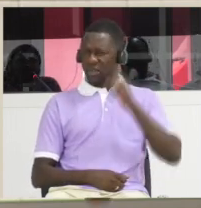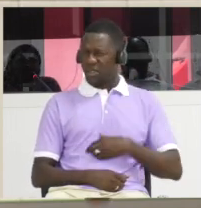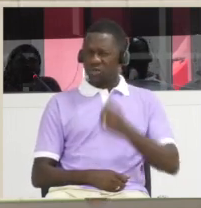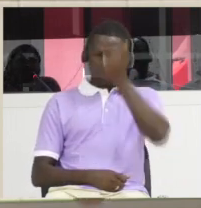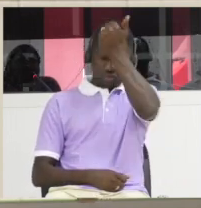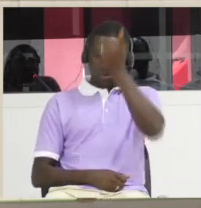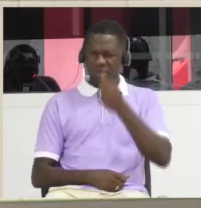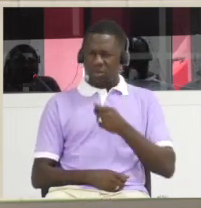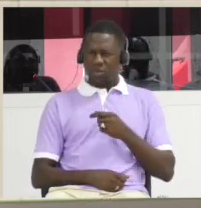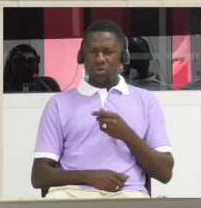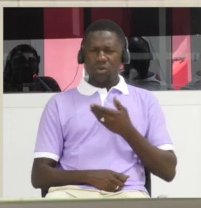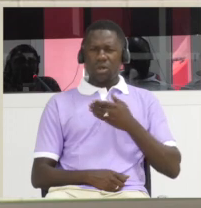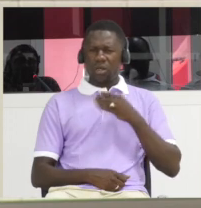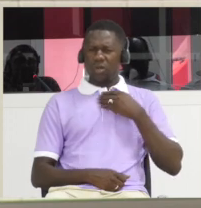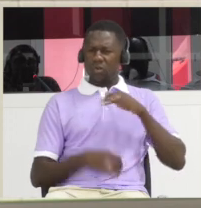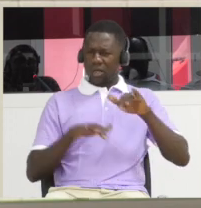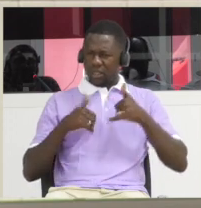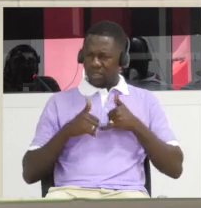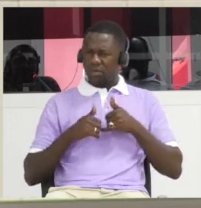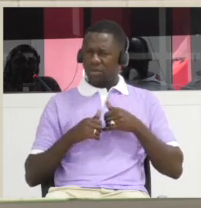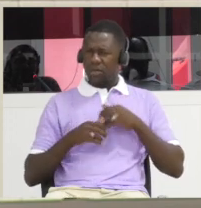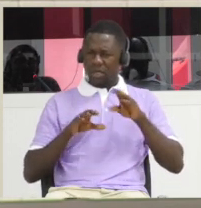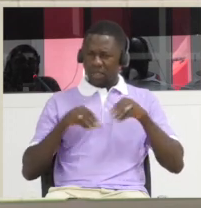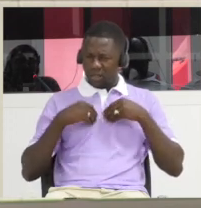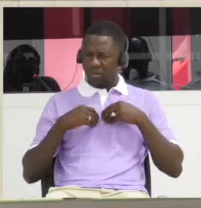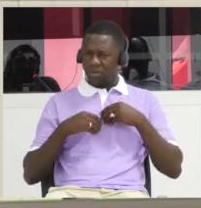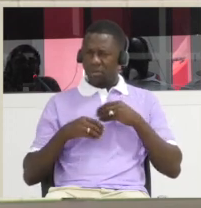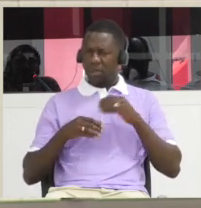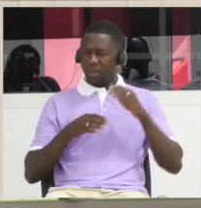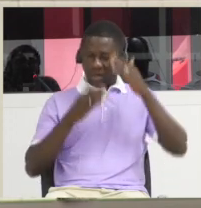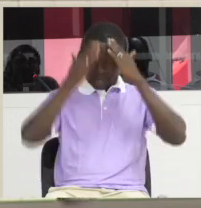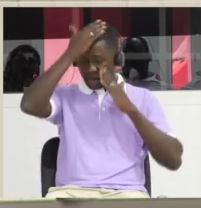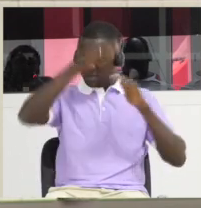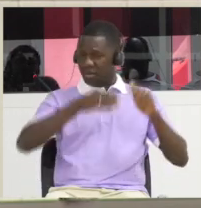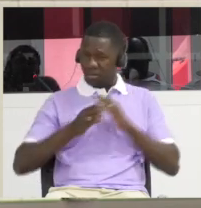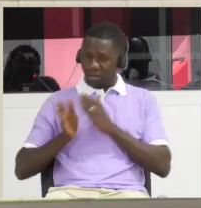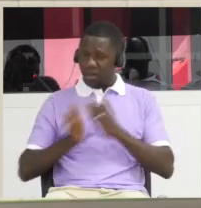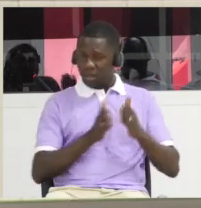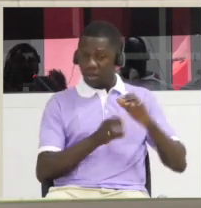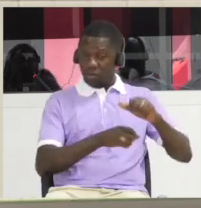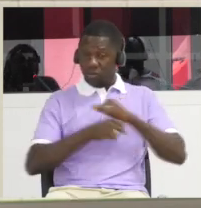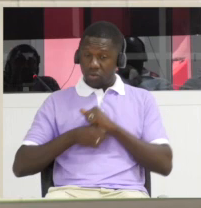thinking that they would organize a coup and make him president. That's never happened in Africa.